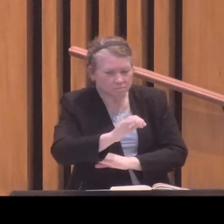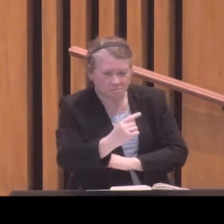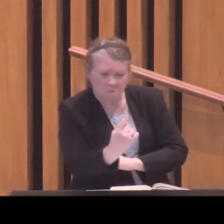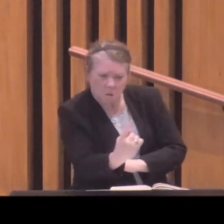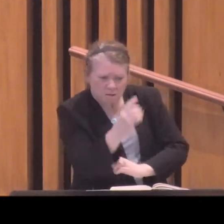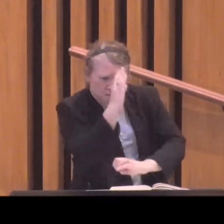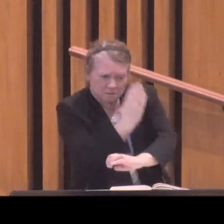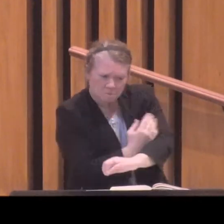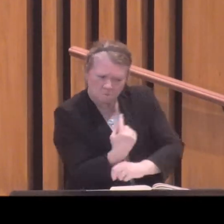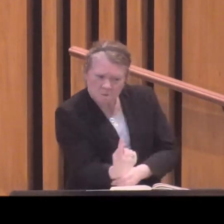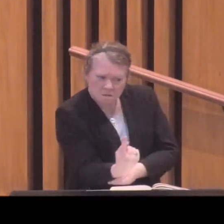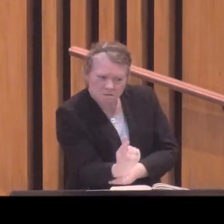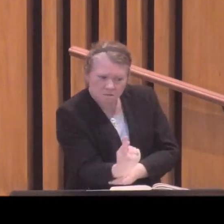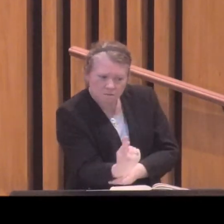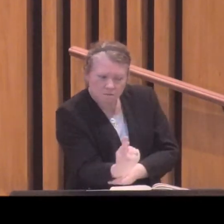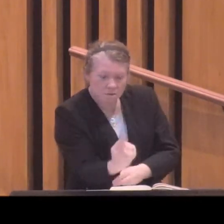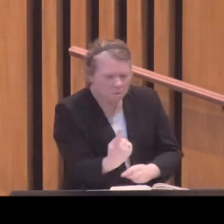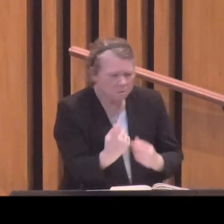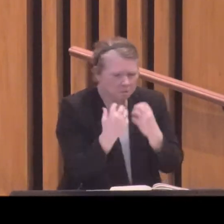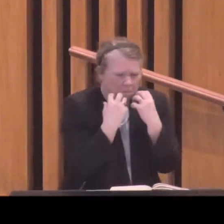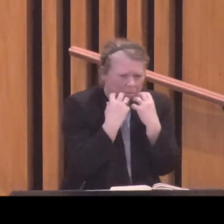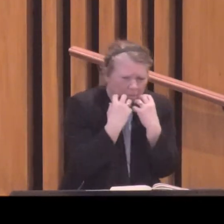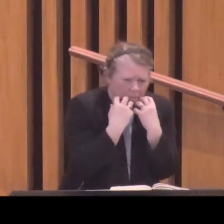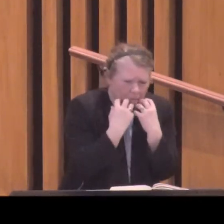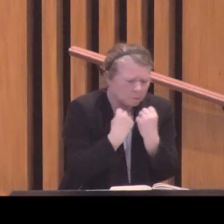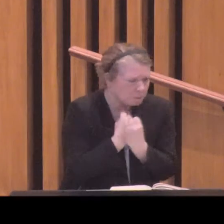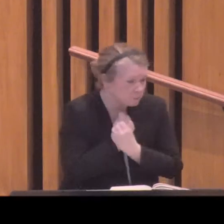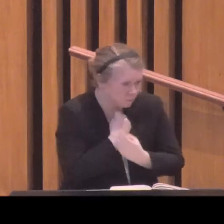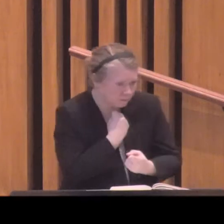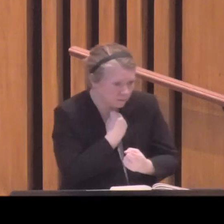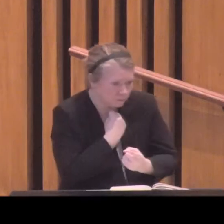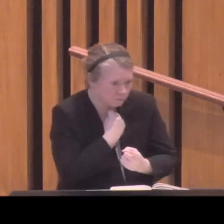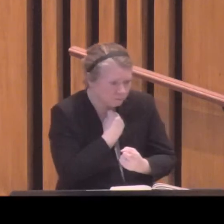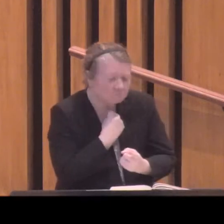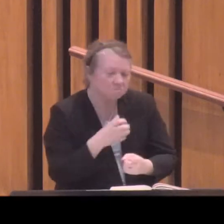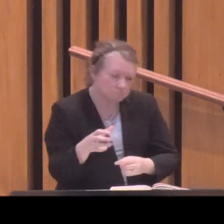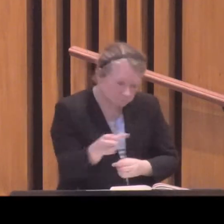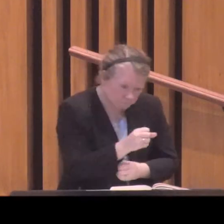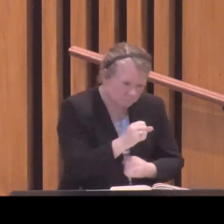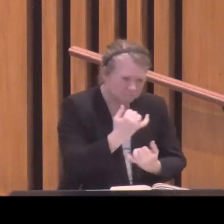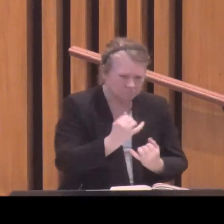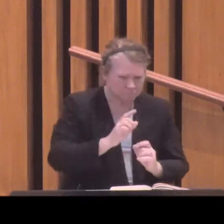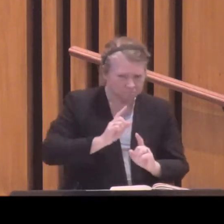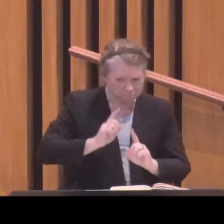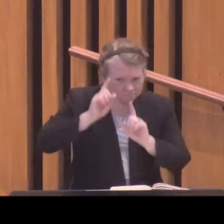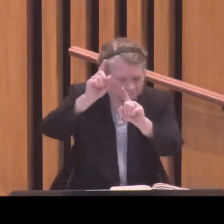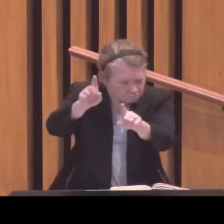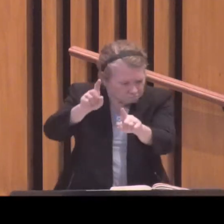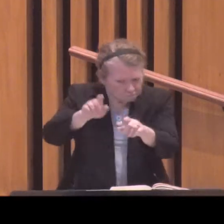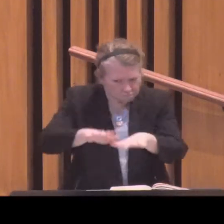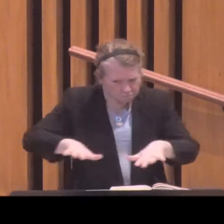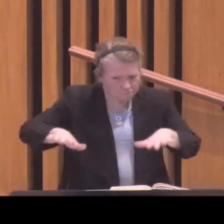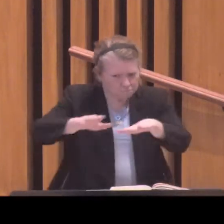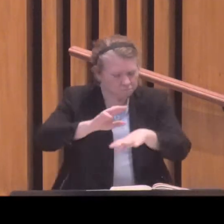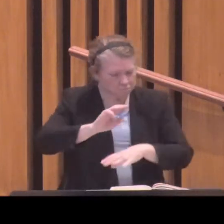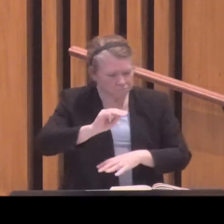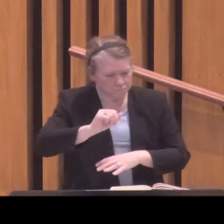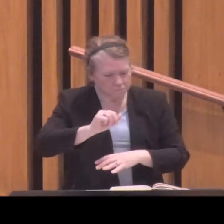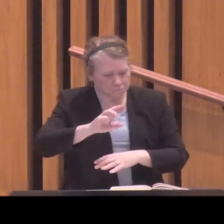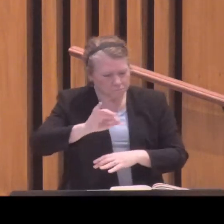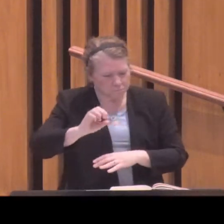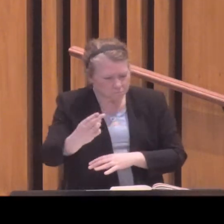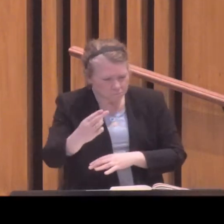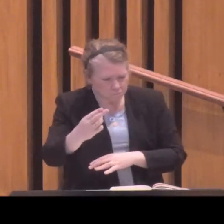one, whom you love, and go to the land of Moriah. There you shall offer him up